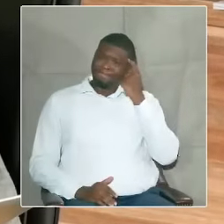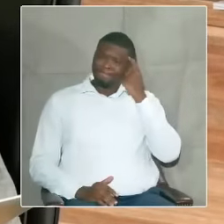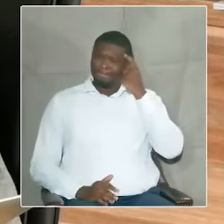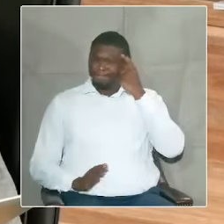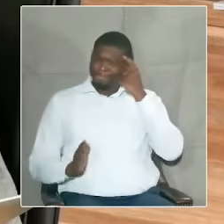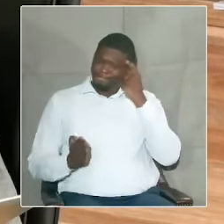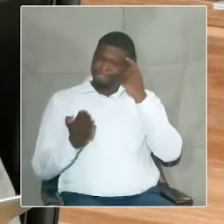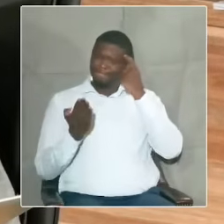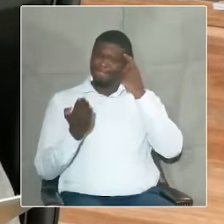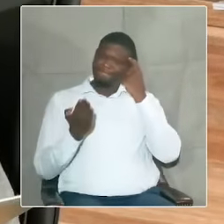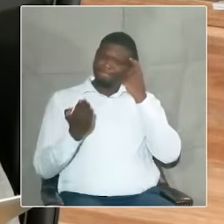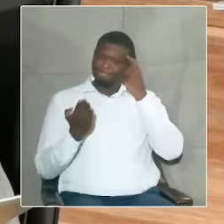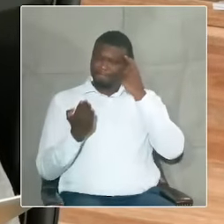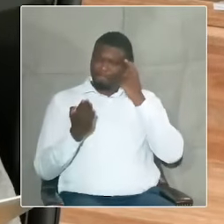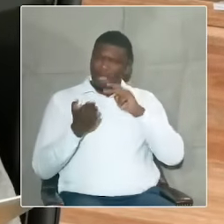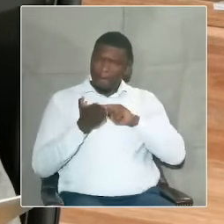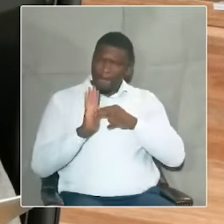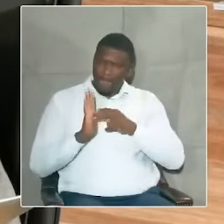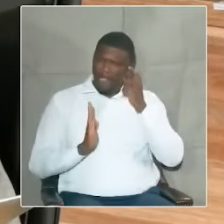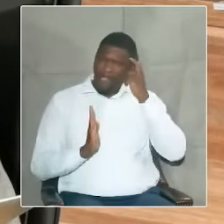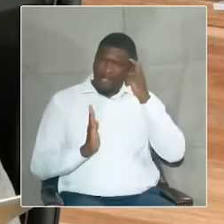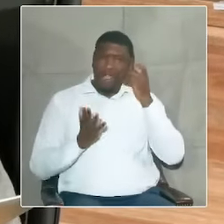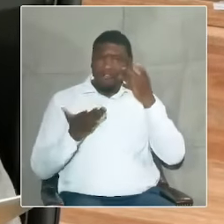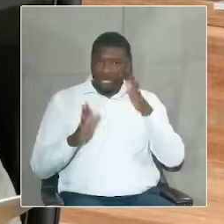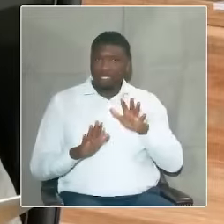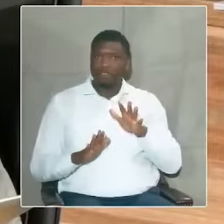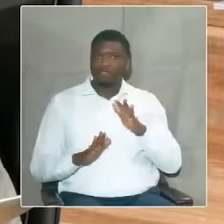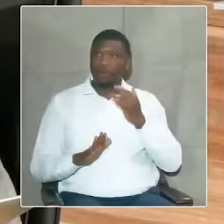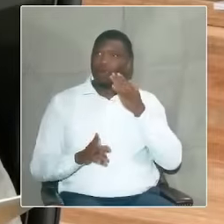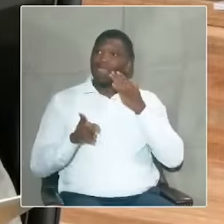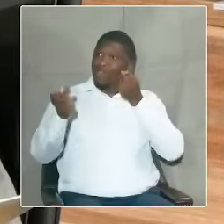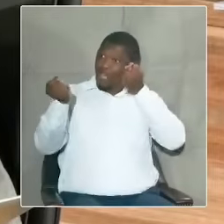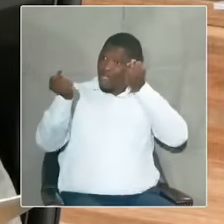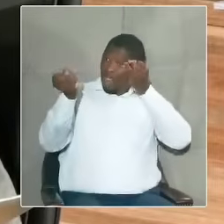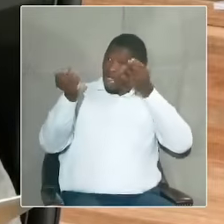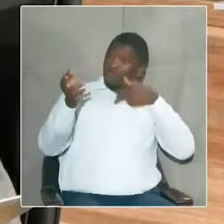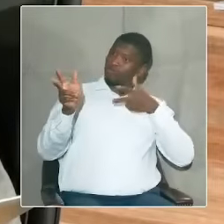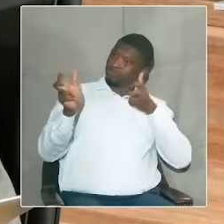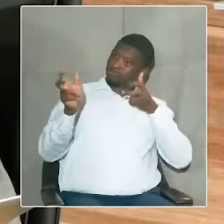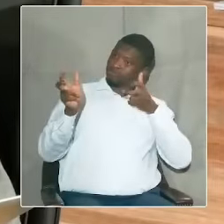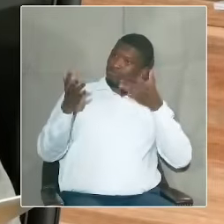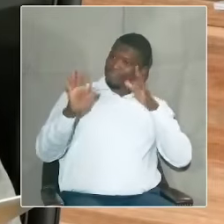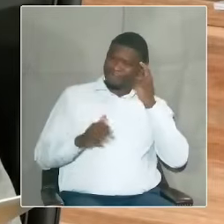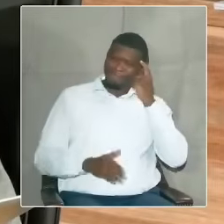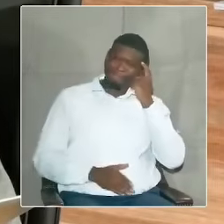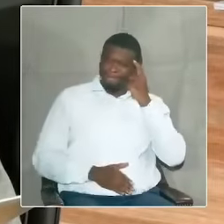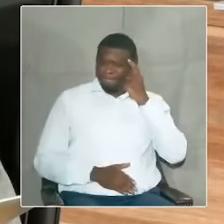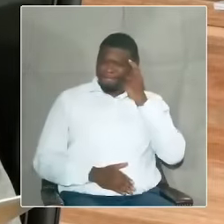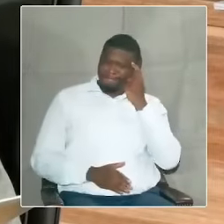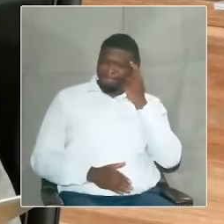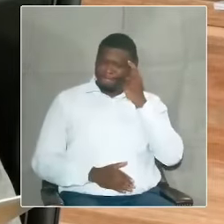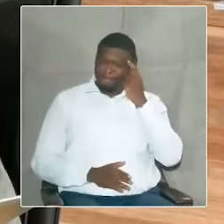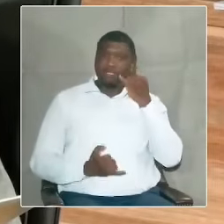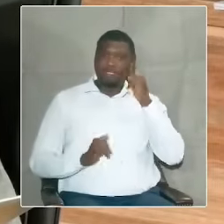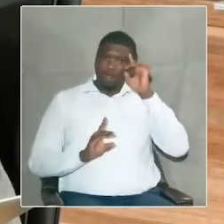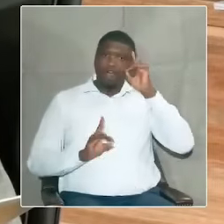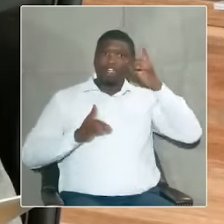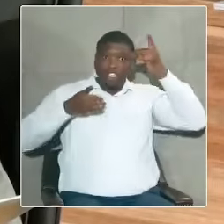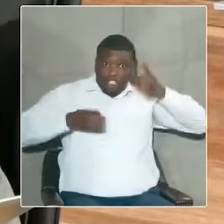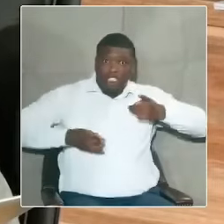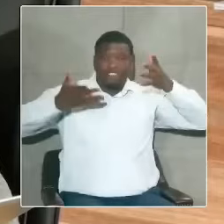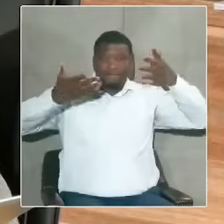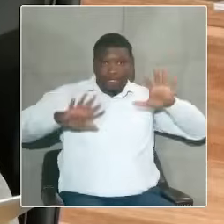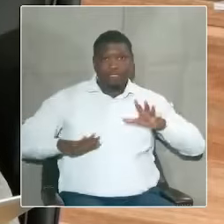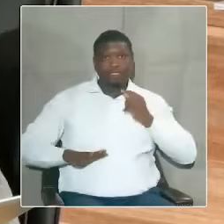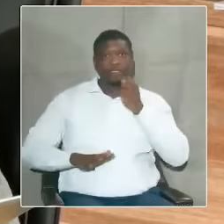this plan when he was talking to you about it, and you still decided that or concluded